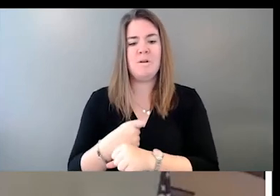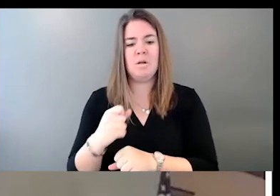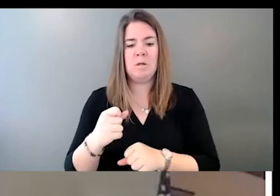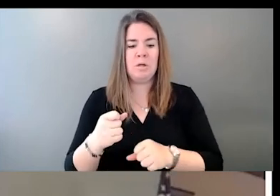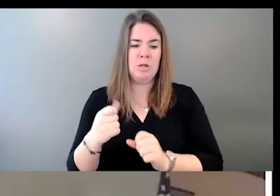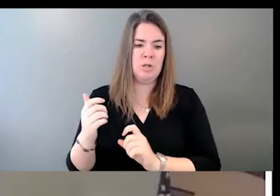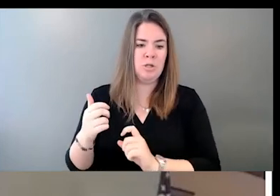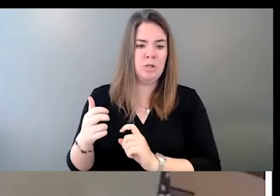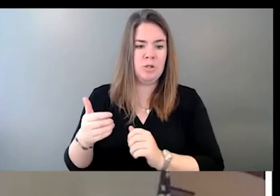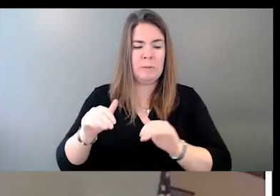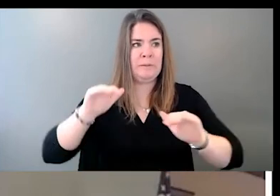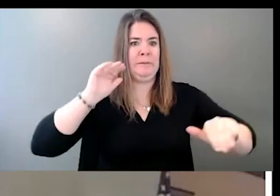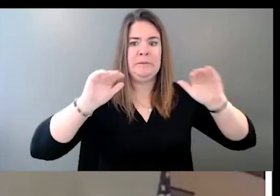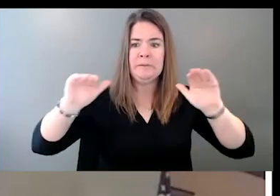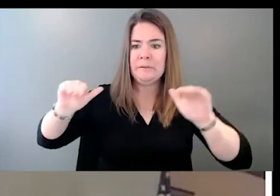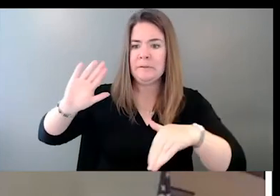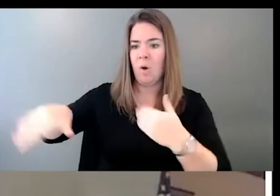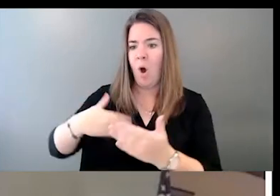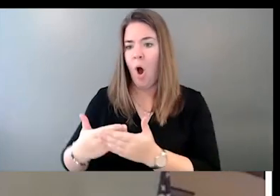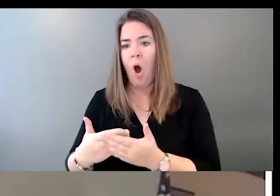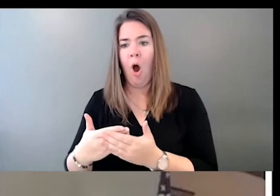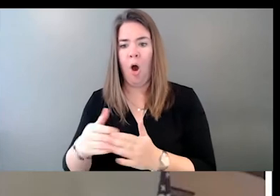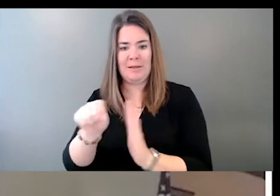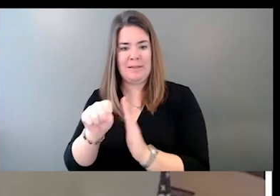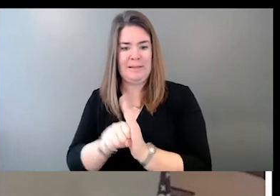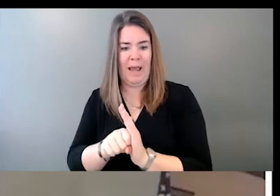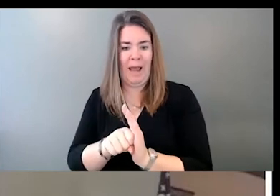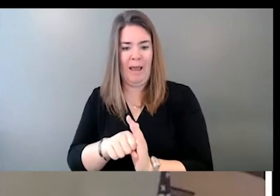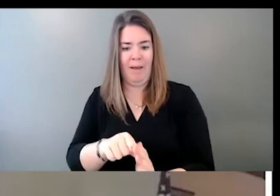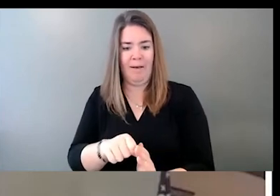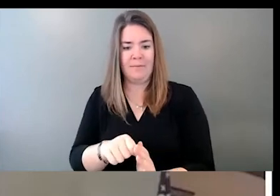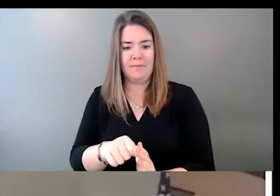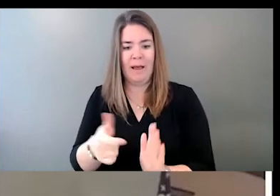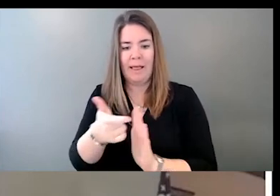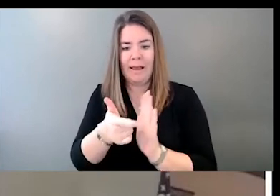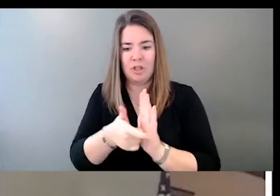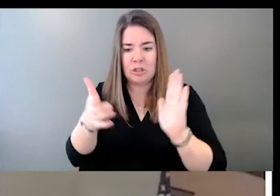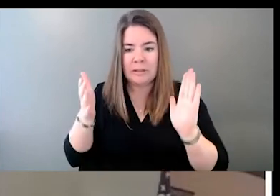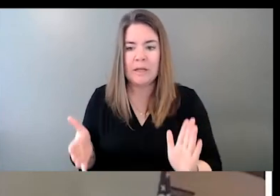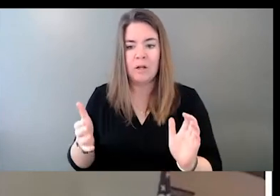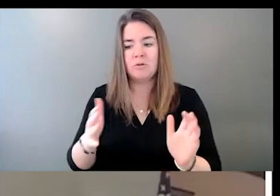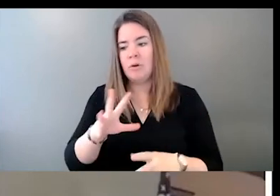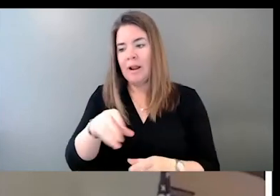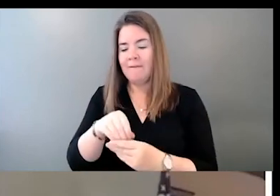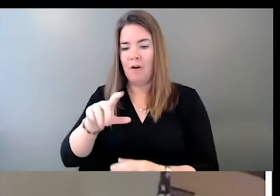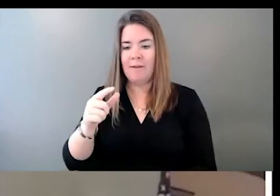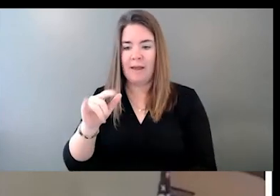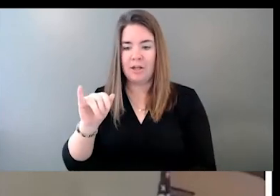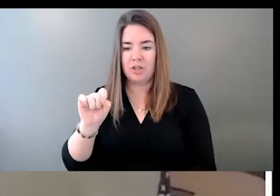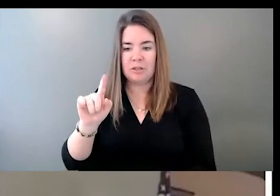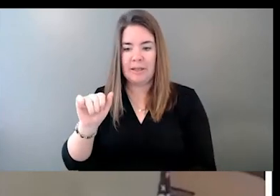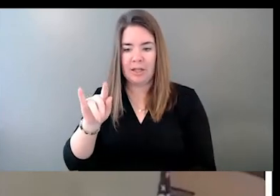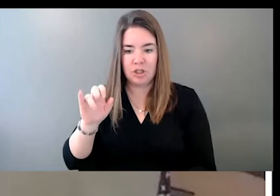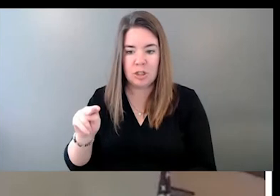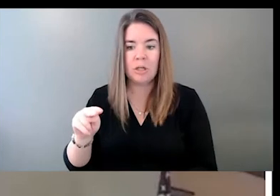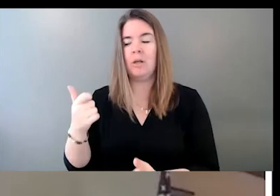to see what it is like firsthand. Thank you to the program people and everyone for the work that's being done. Our